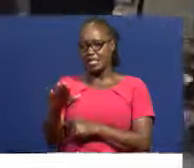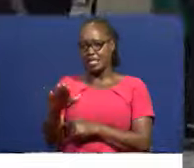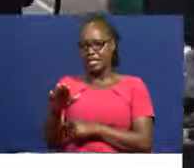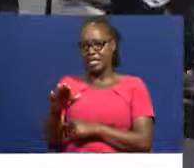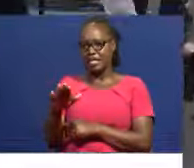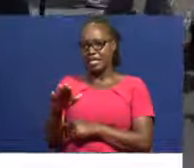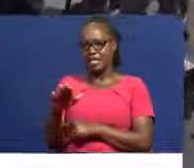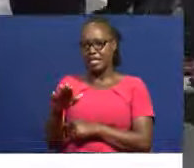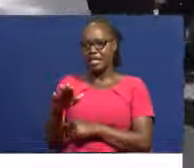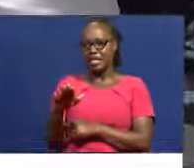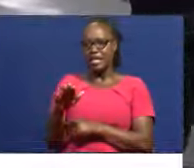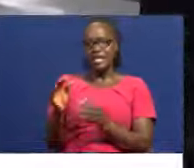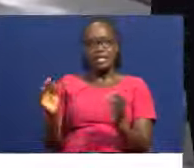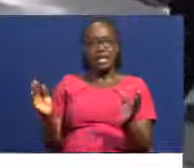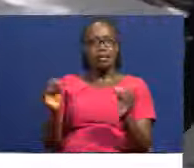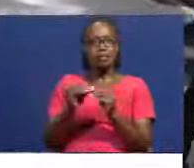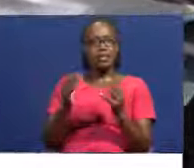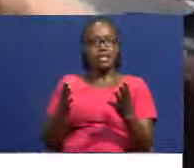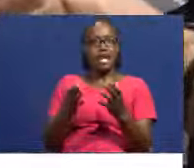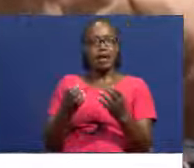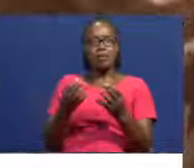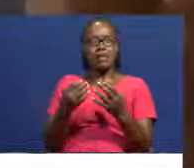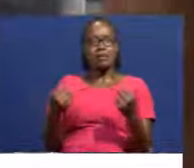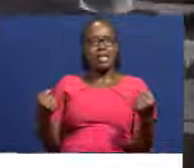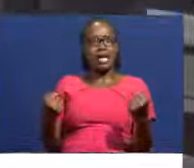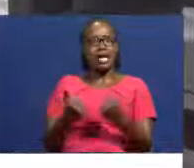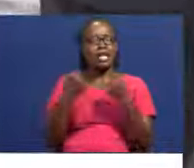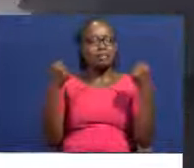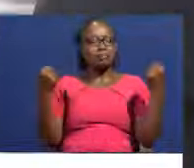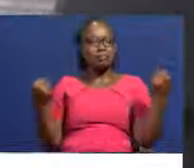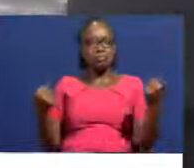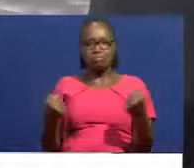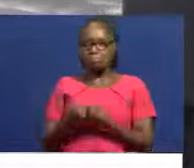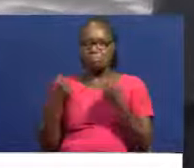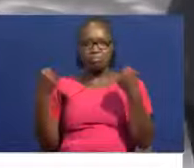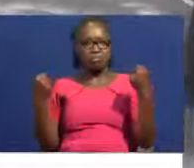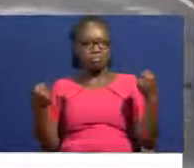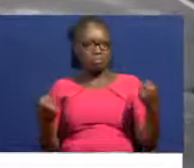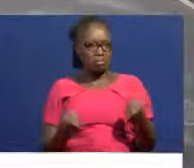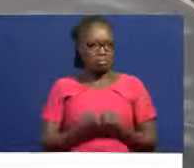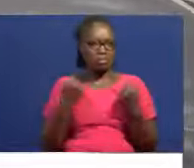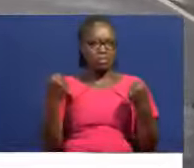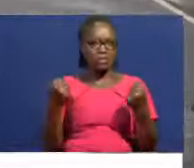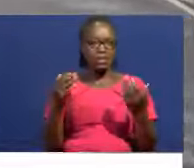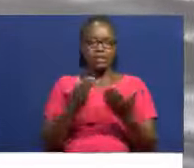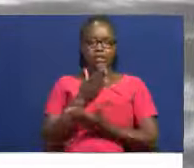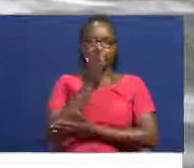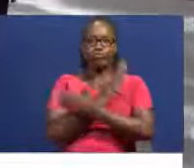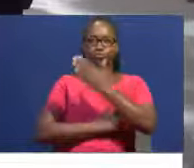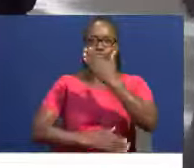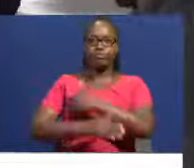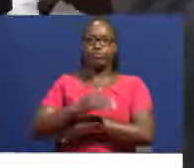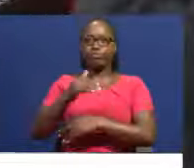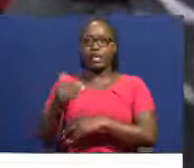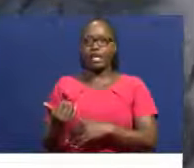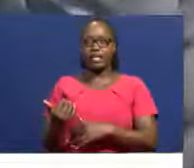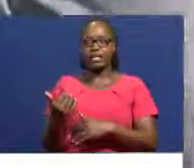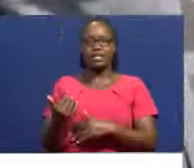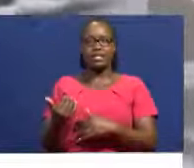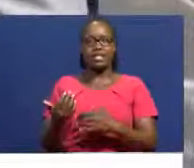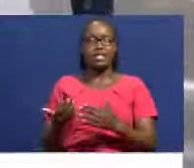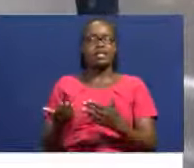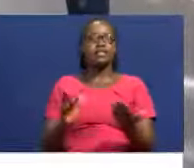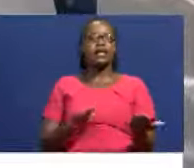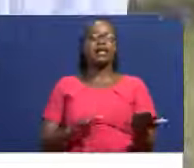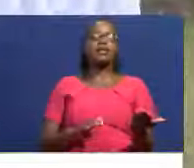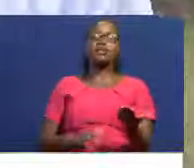The clergy convened here following an increase in the number of traffic accidents that have left some maimed with scars for life, while others have lost